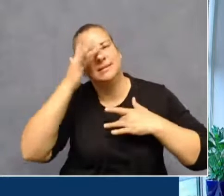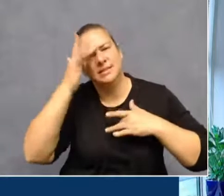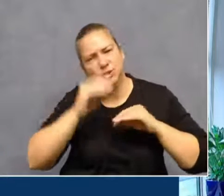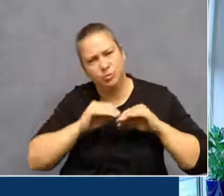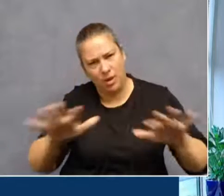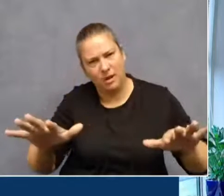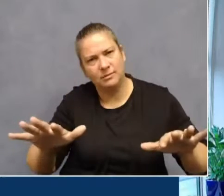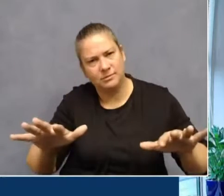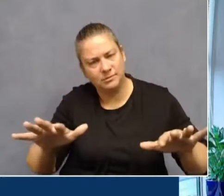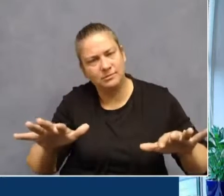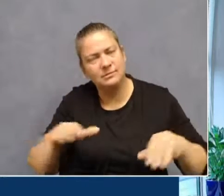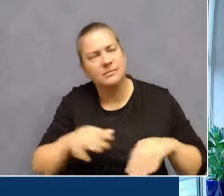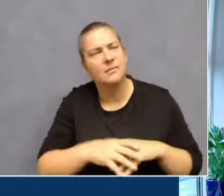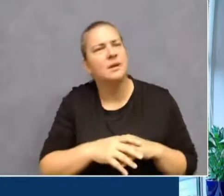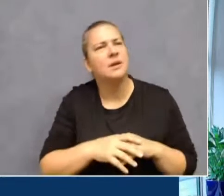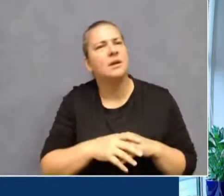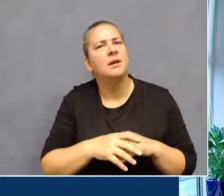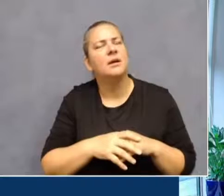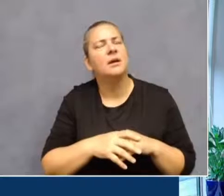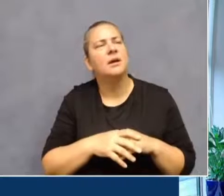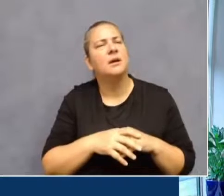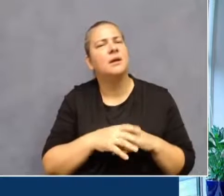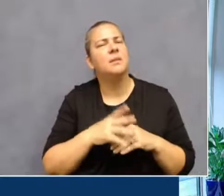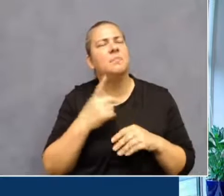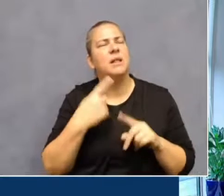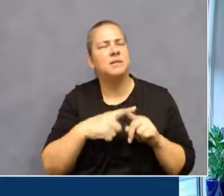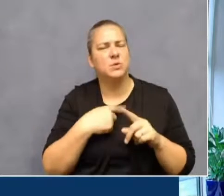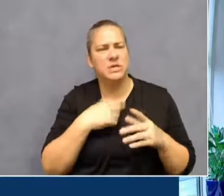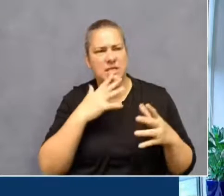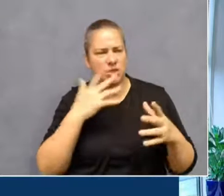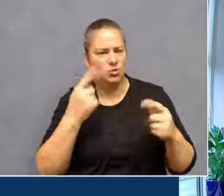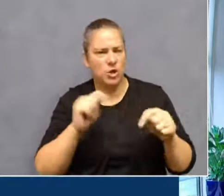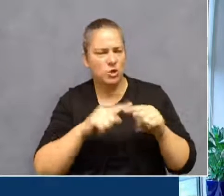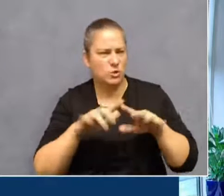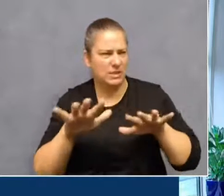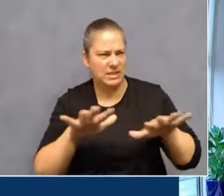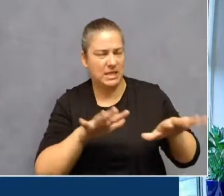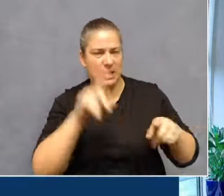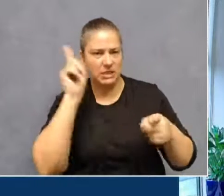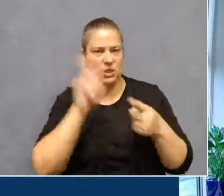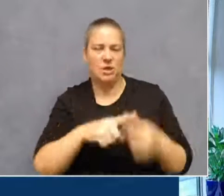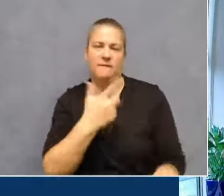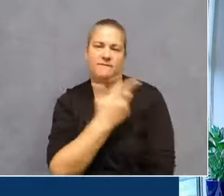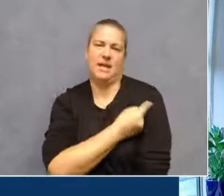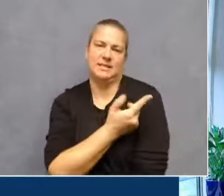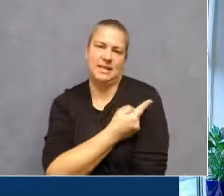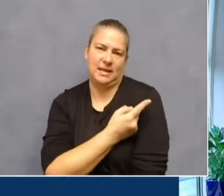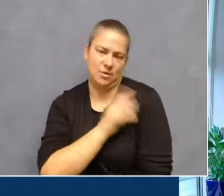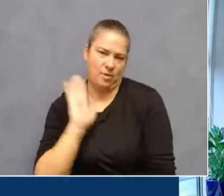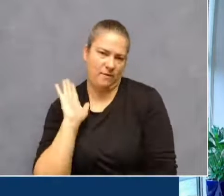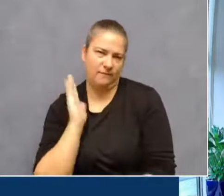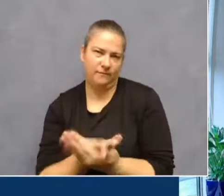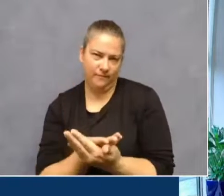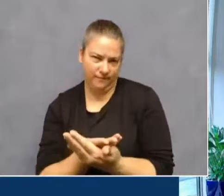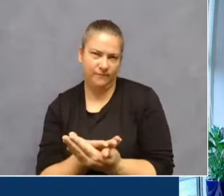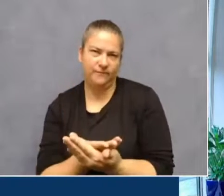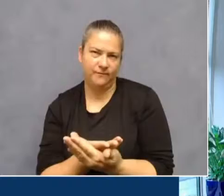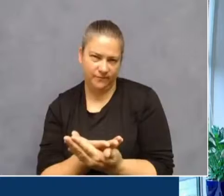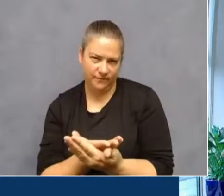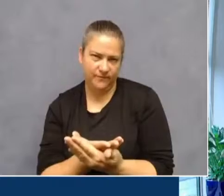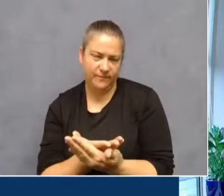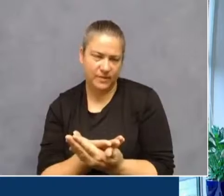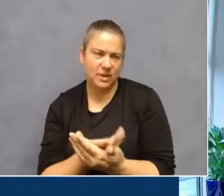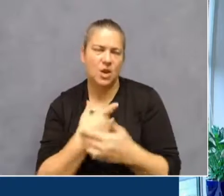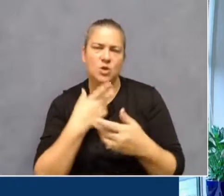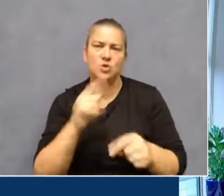additional time until we get a vaccine to take a beneficial effect on producing less illness among